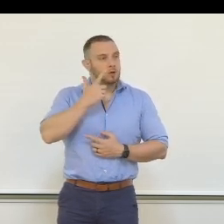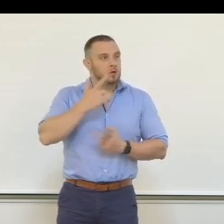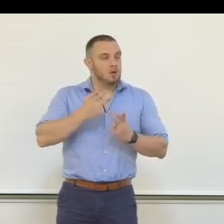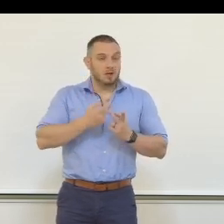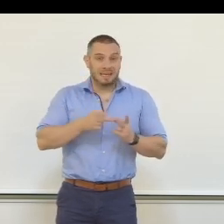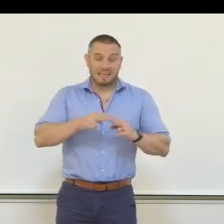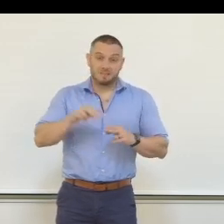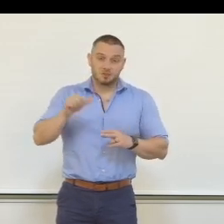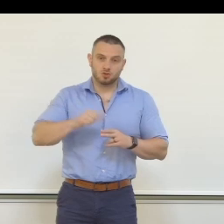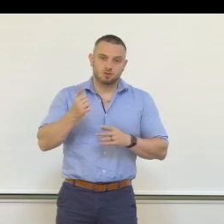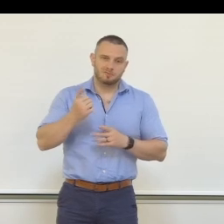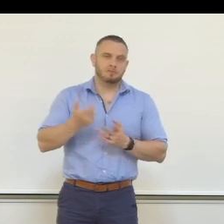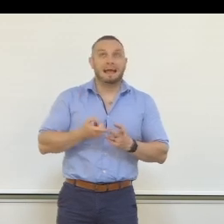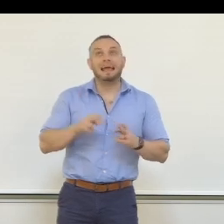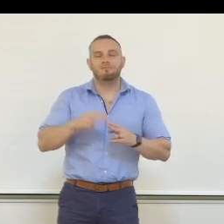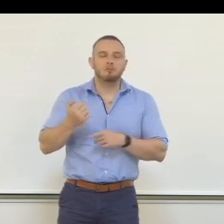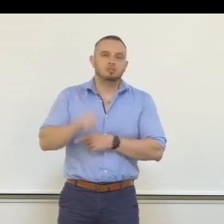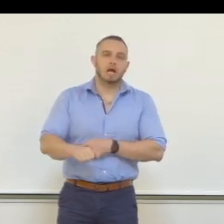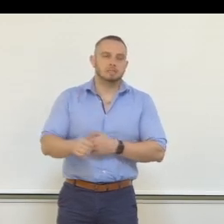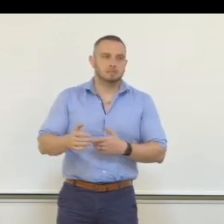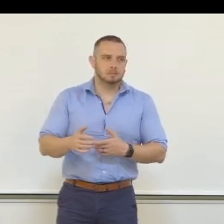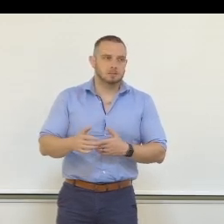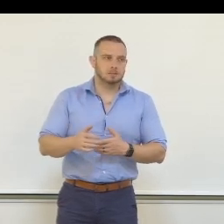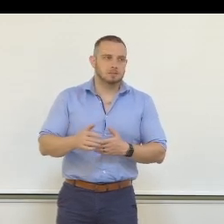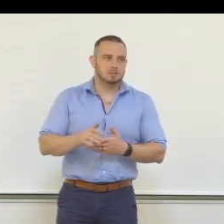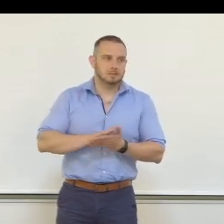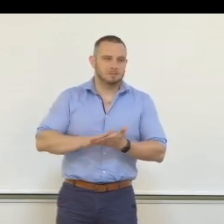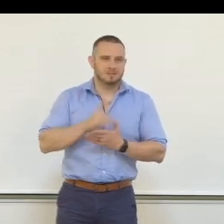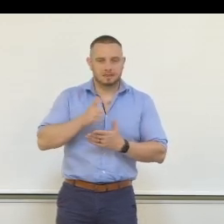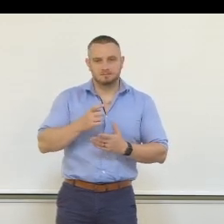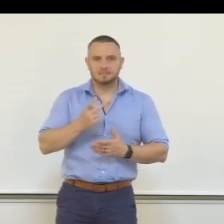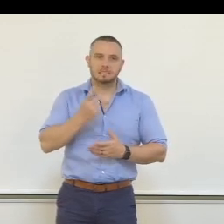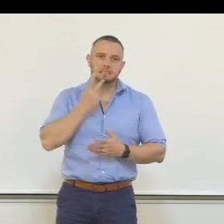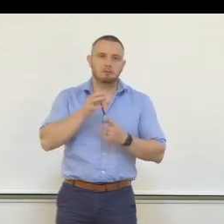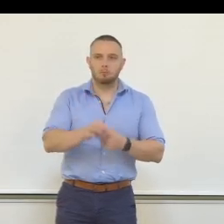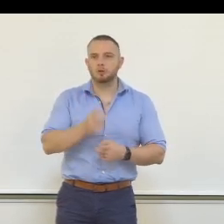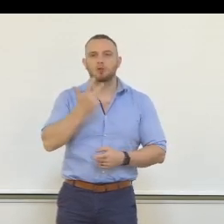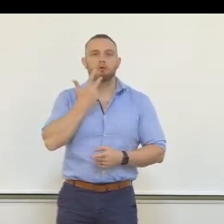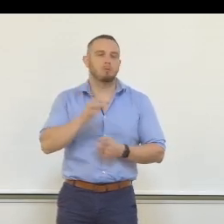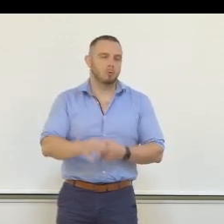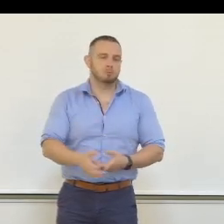should get rejected, there will be smaller research proposals that will follow the idea.